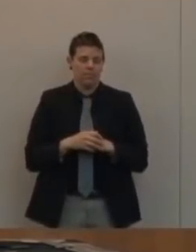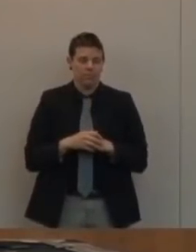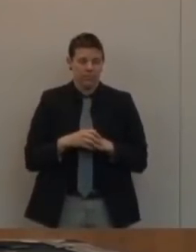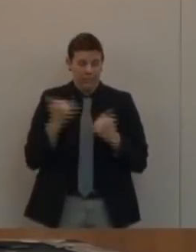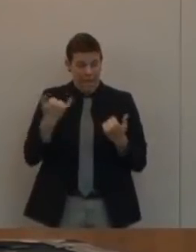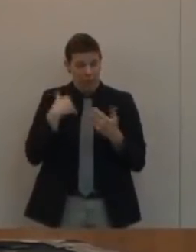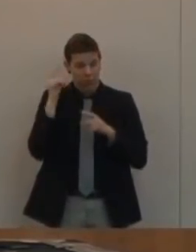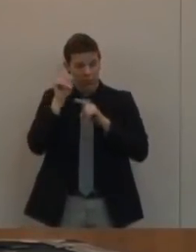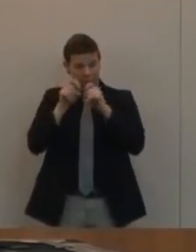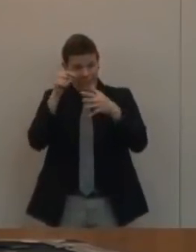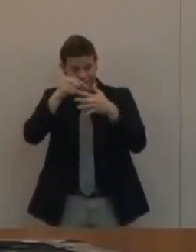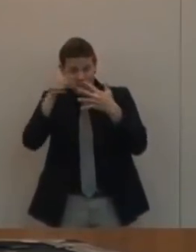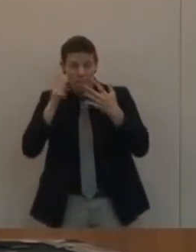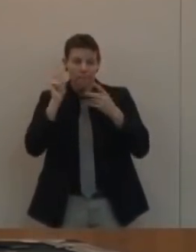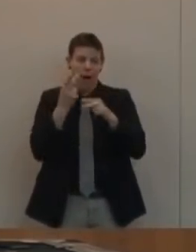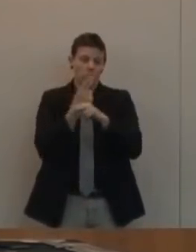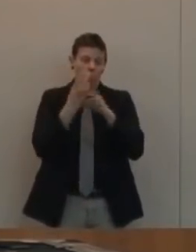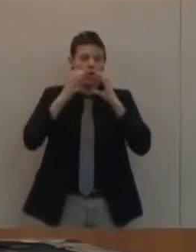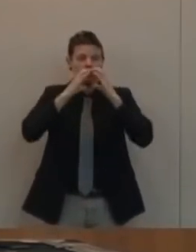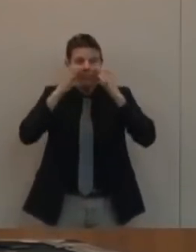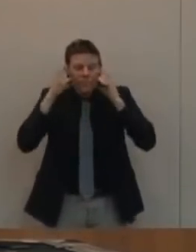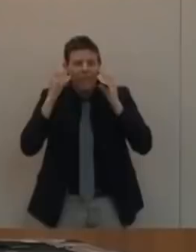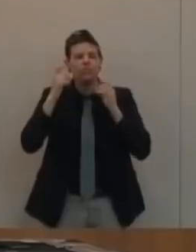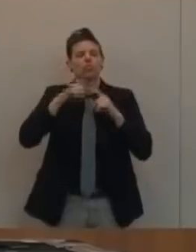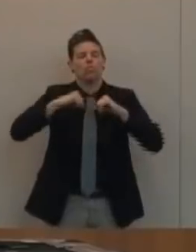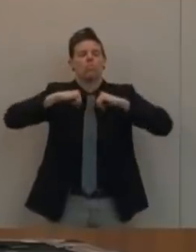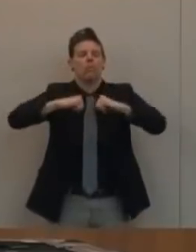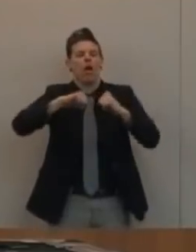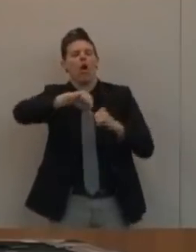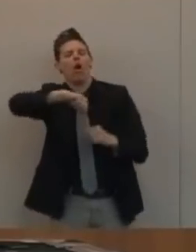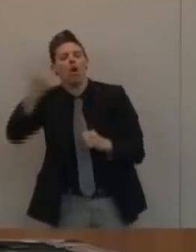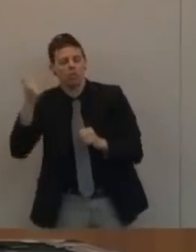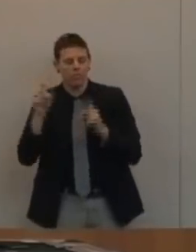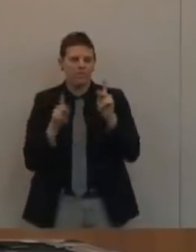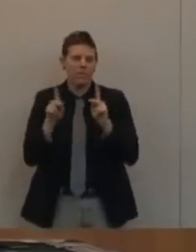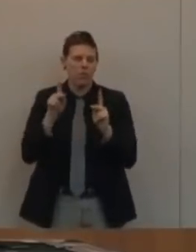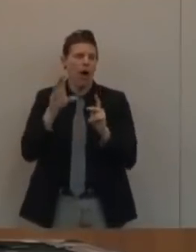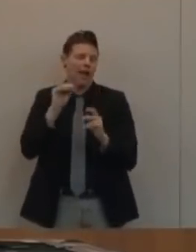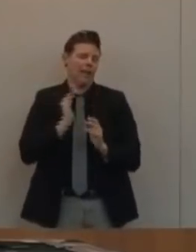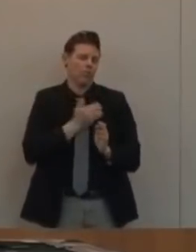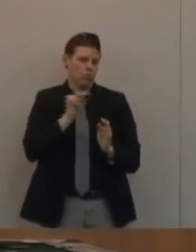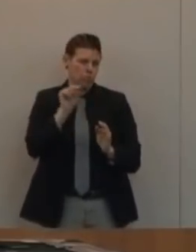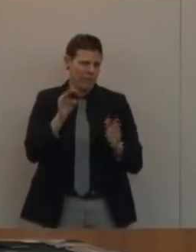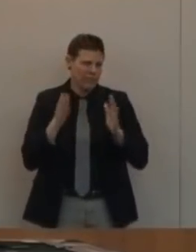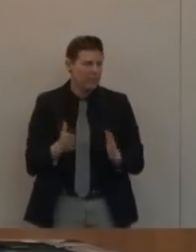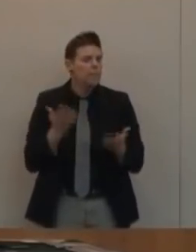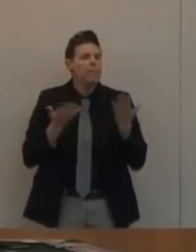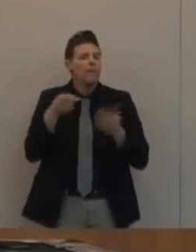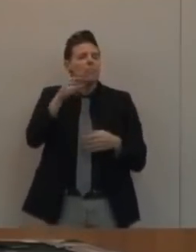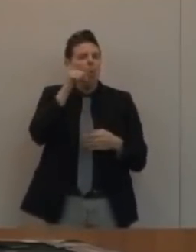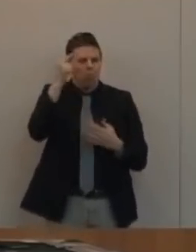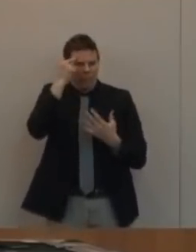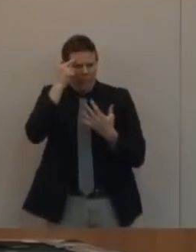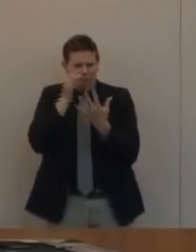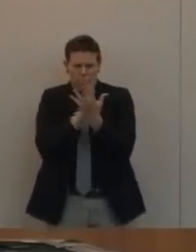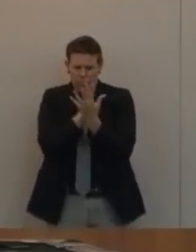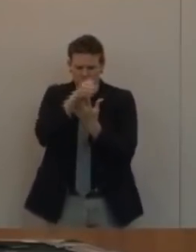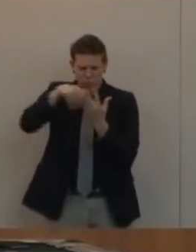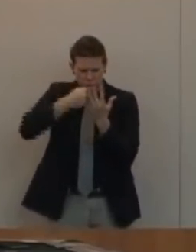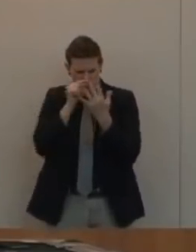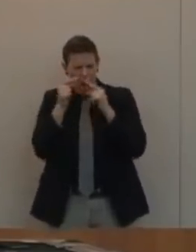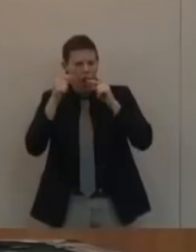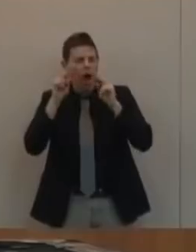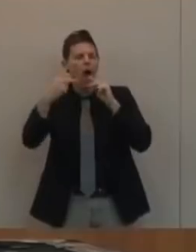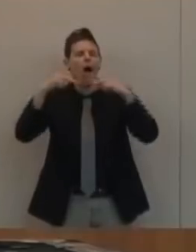they should do to protect other New Mexicans, which, if you think about it, they may not have thought through when they signed up, but I will tell you,